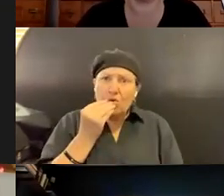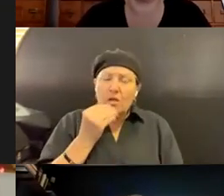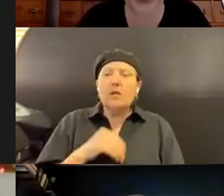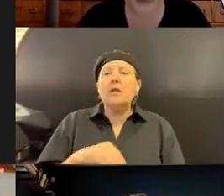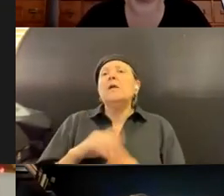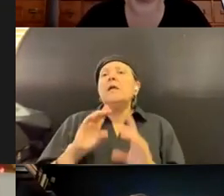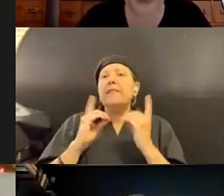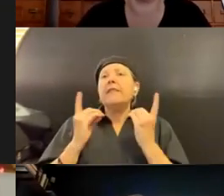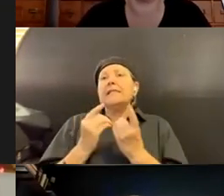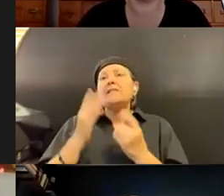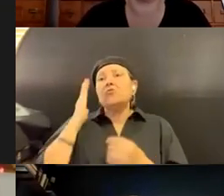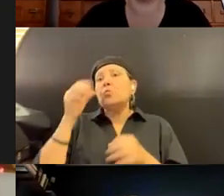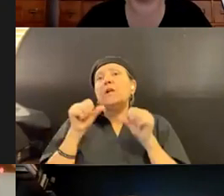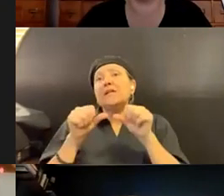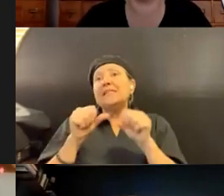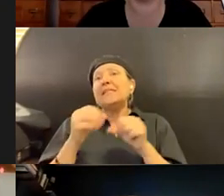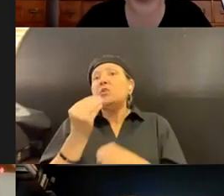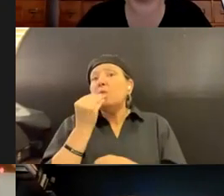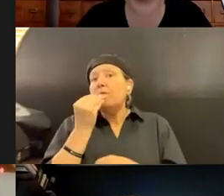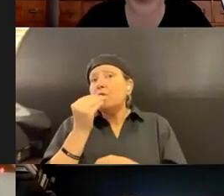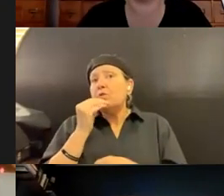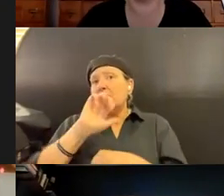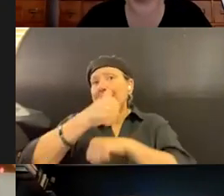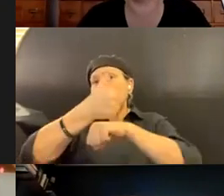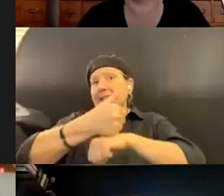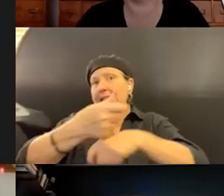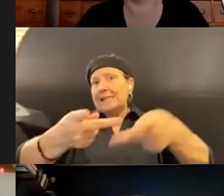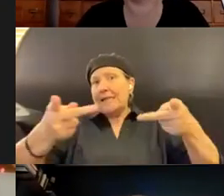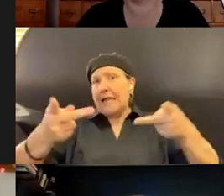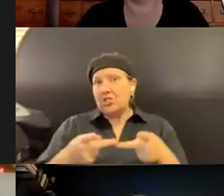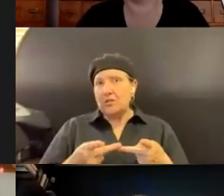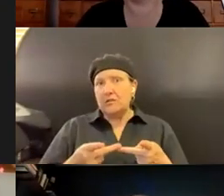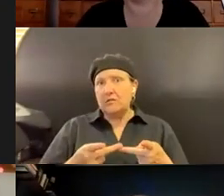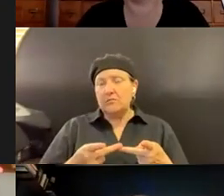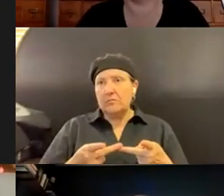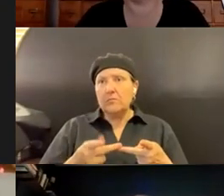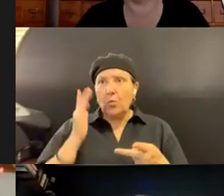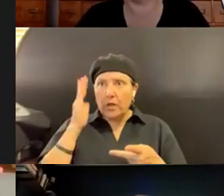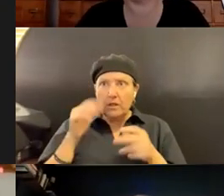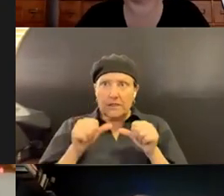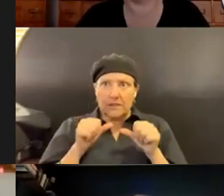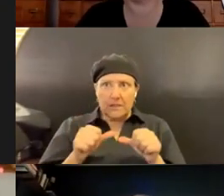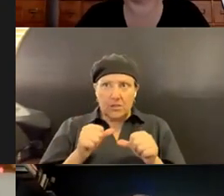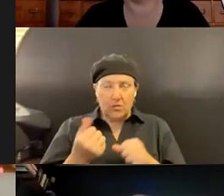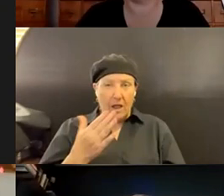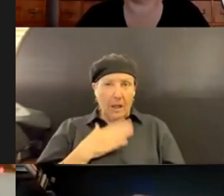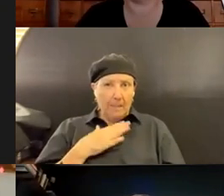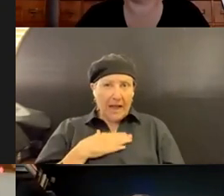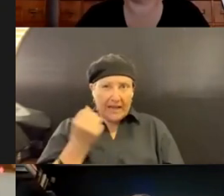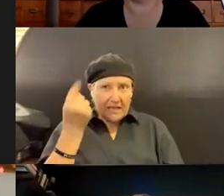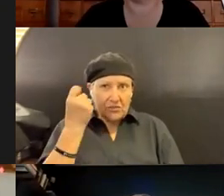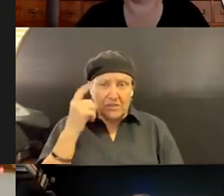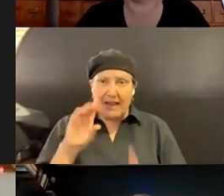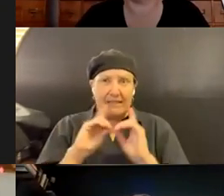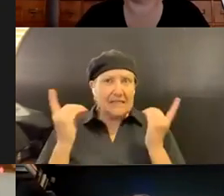to continue with its food stations. So what I've understood is that the district is not going to open up,